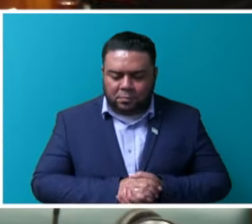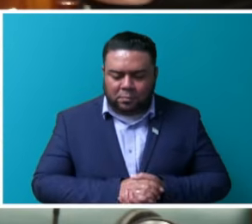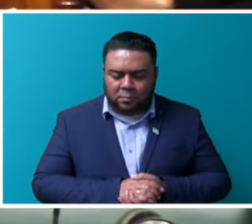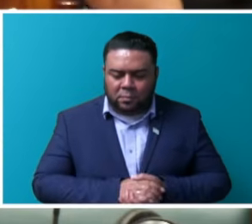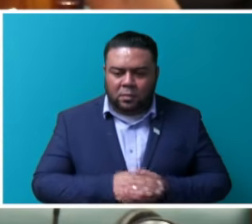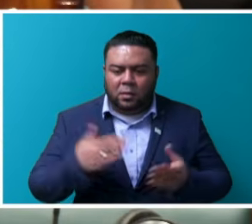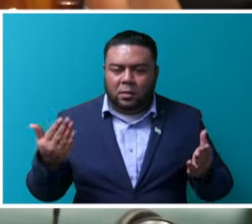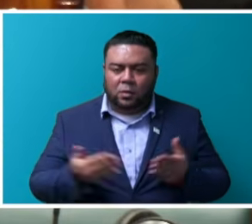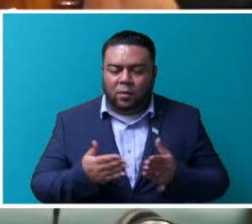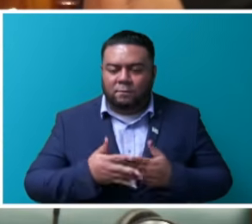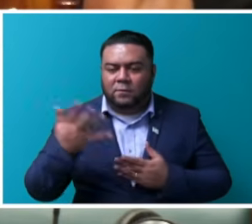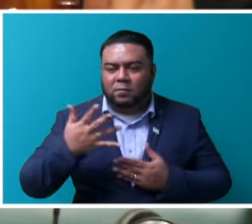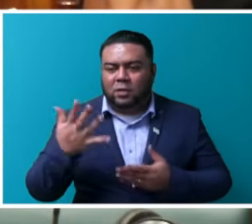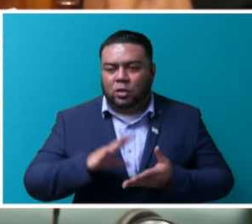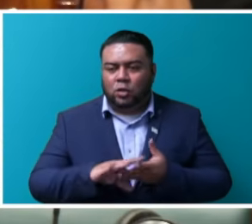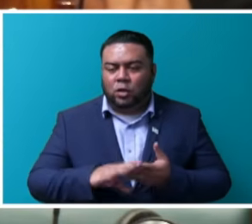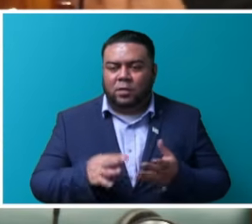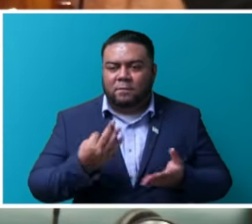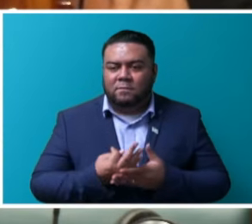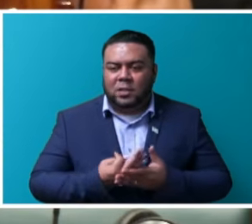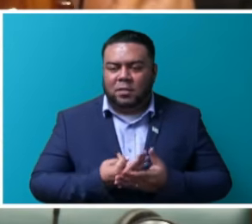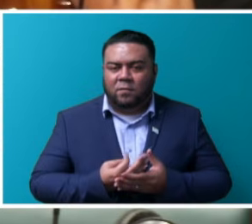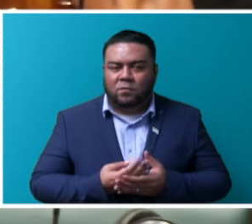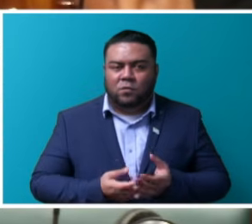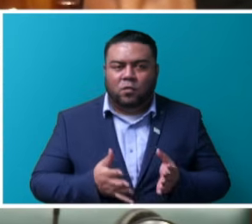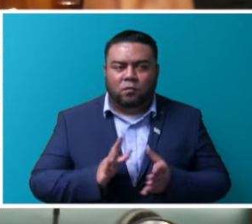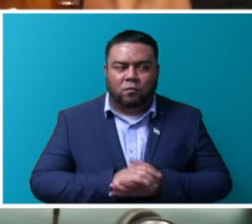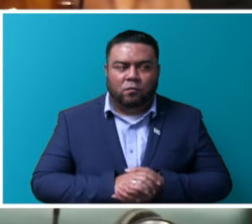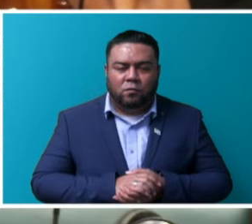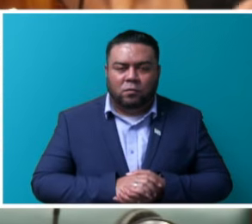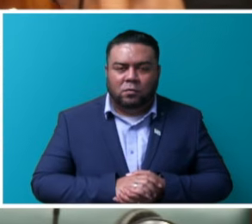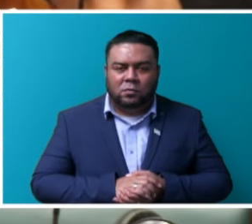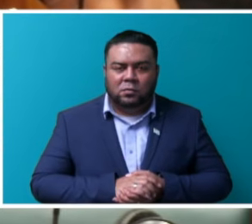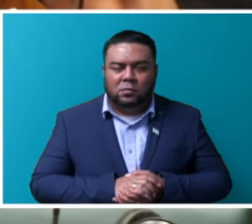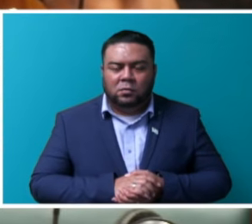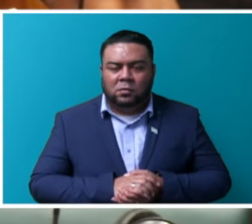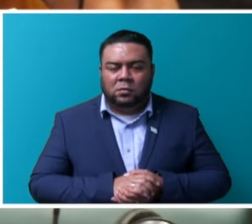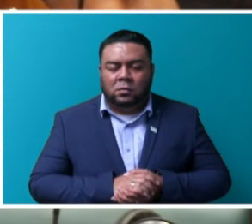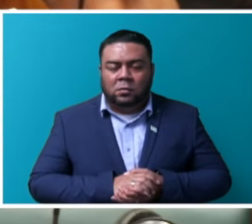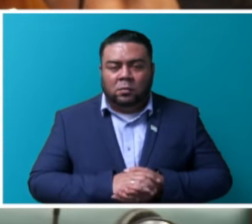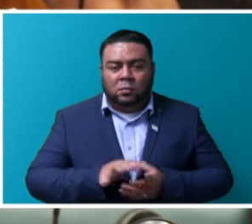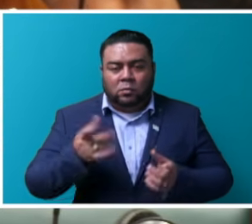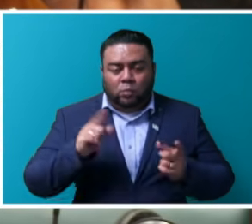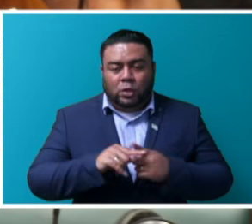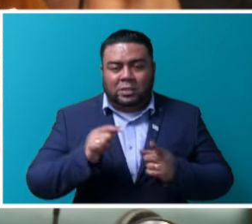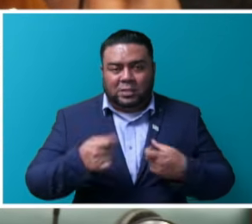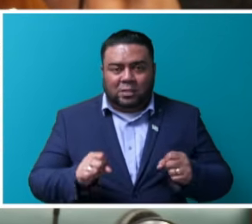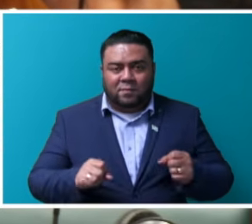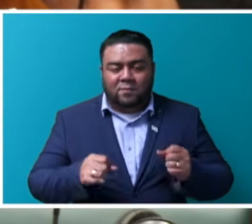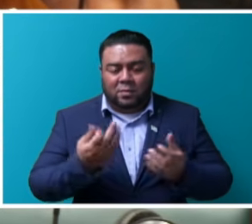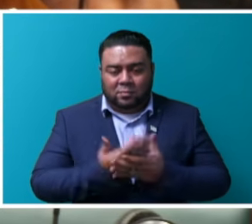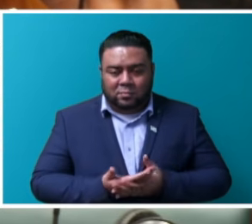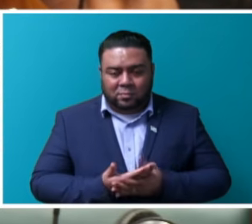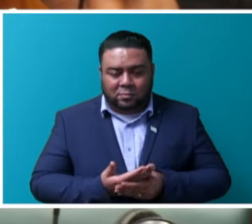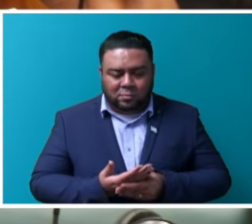a $15 fee for customs entry modifications and a demerit point system to enforce risk-based compliance